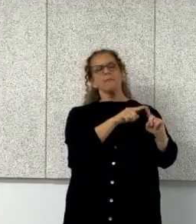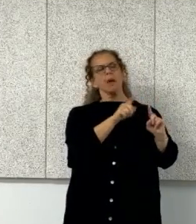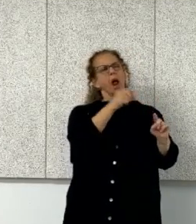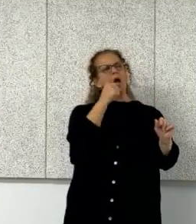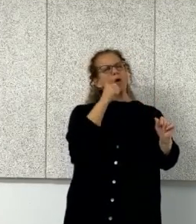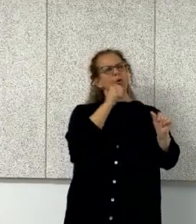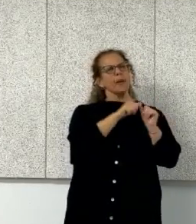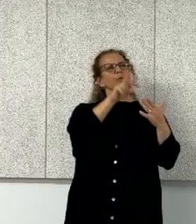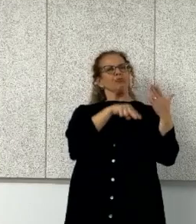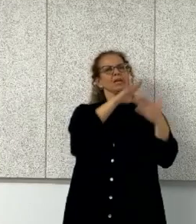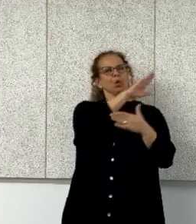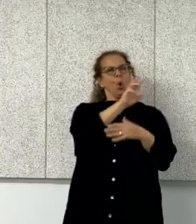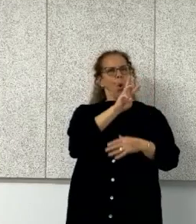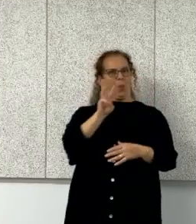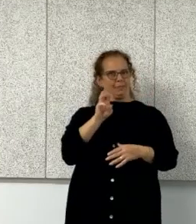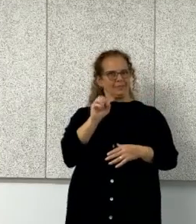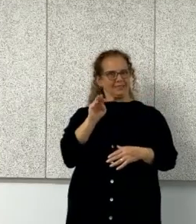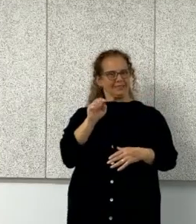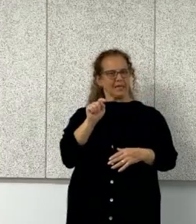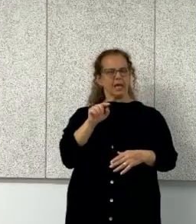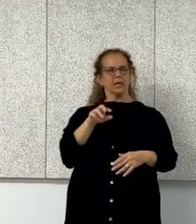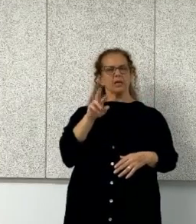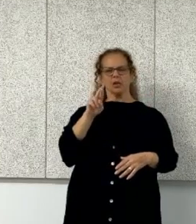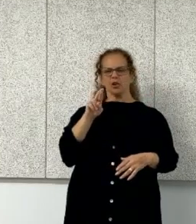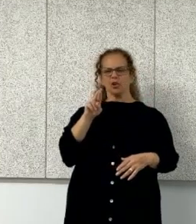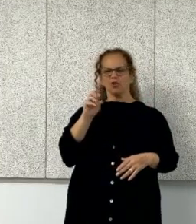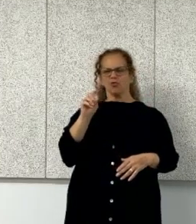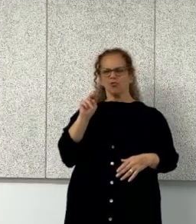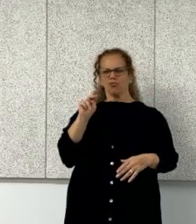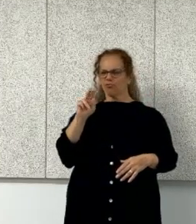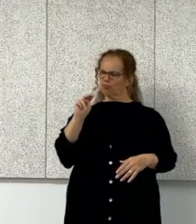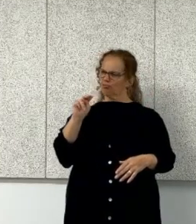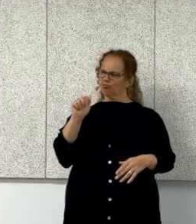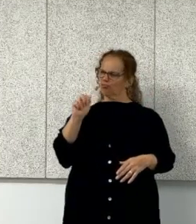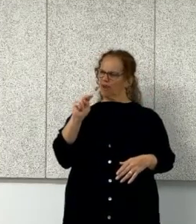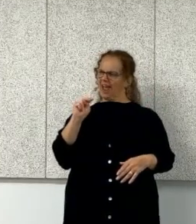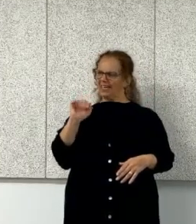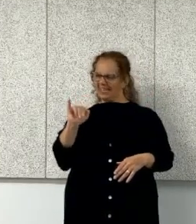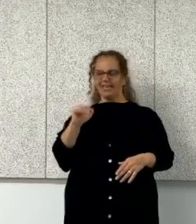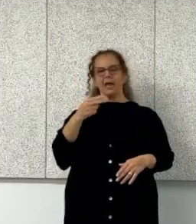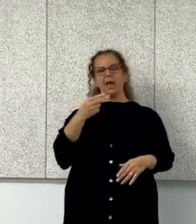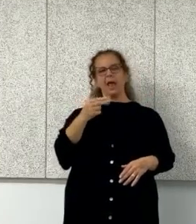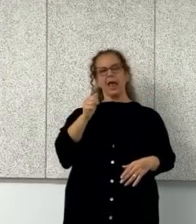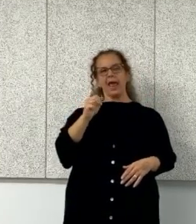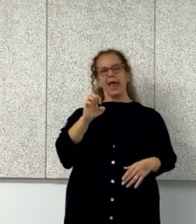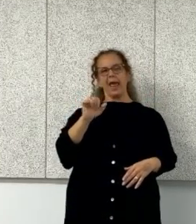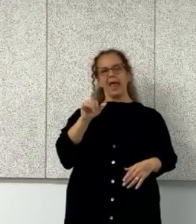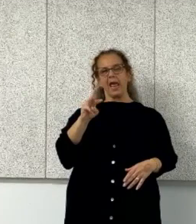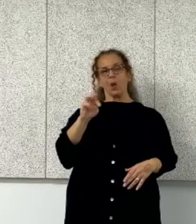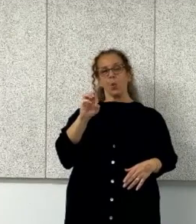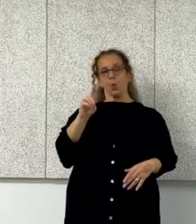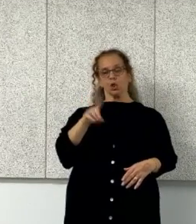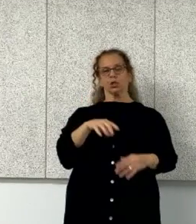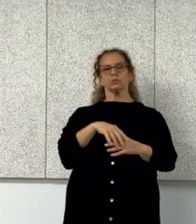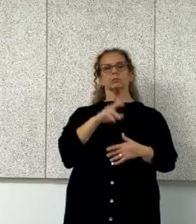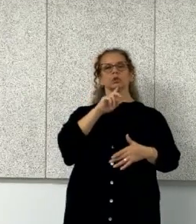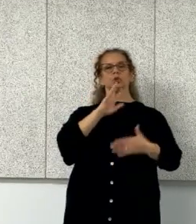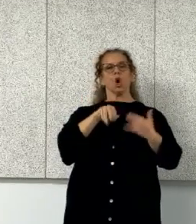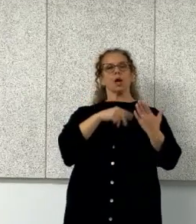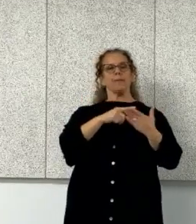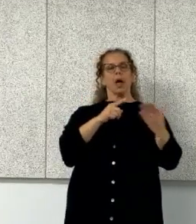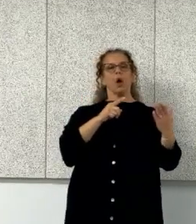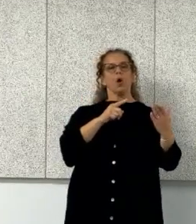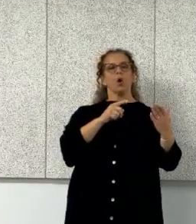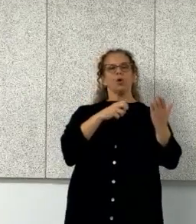your website. It was written by, is it Rainey or Ronnie? Ronnie. Ronnie Haywood wrote this blog post about flexible ticketing models. And I wondered if you could